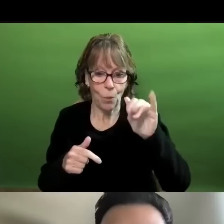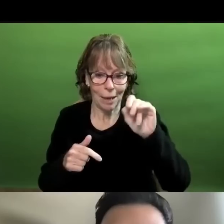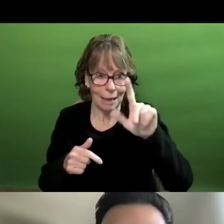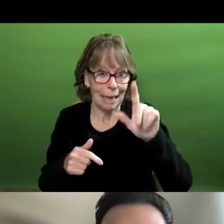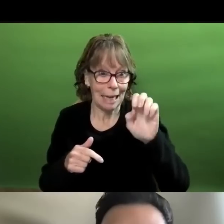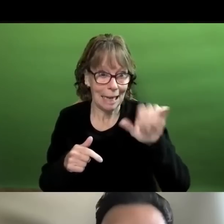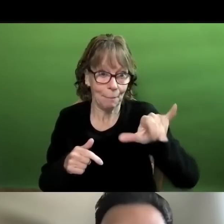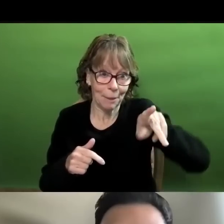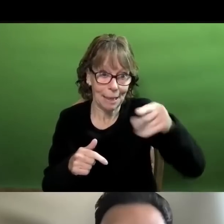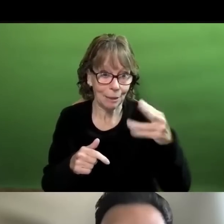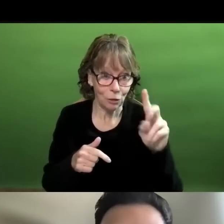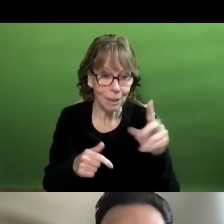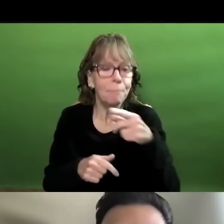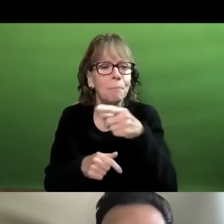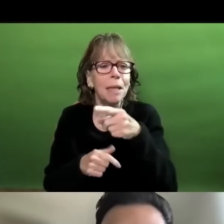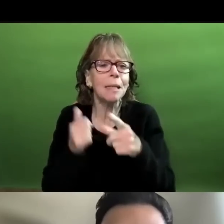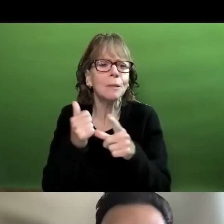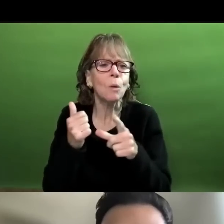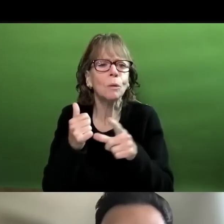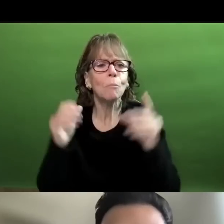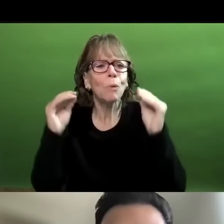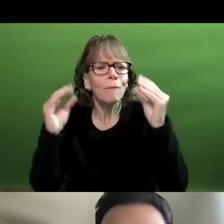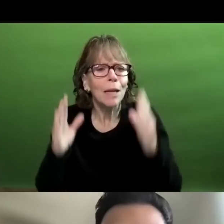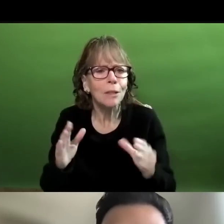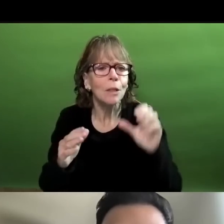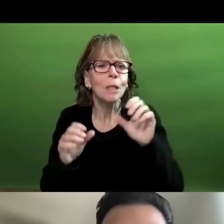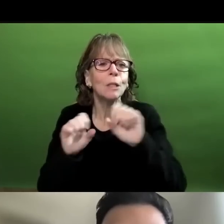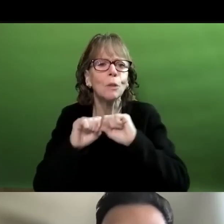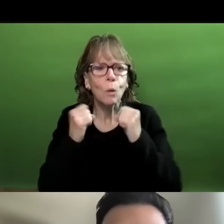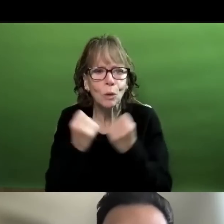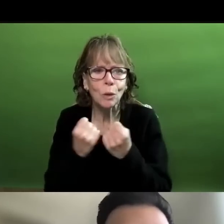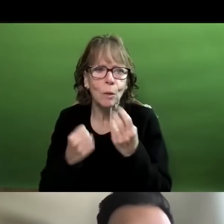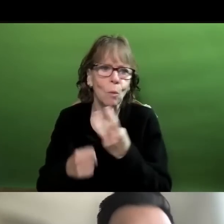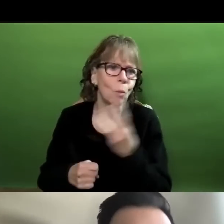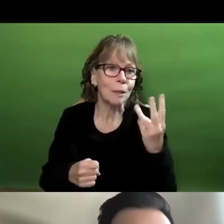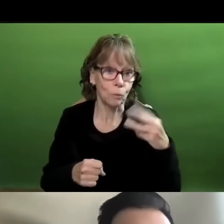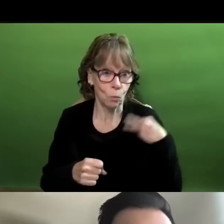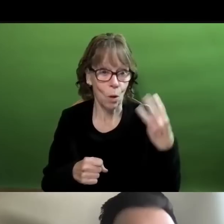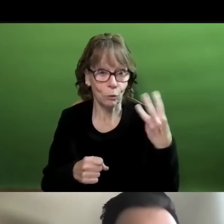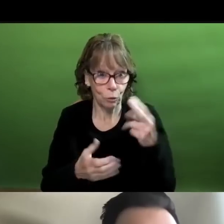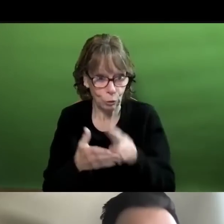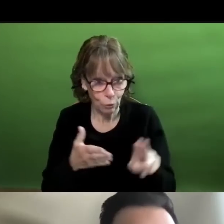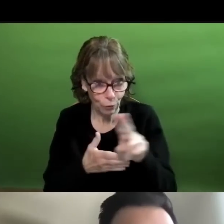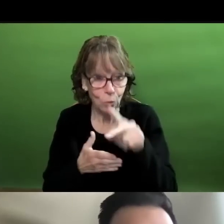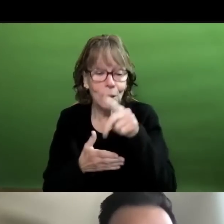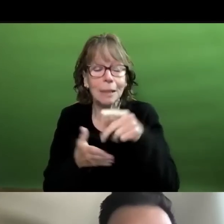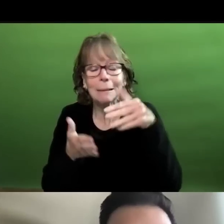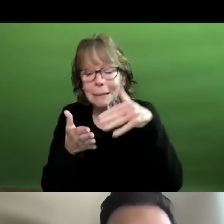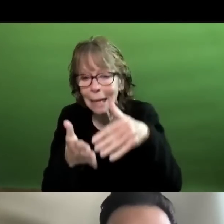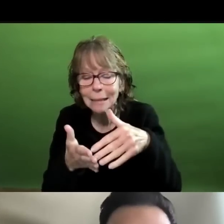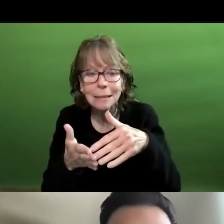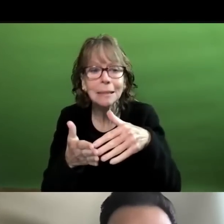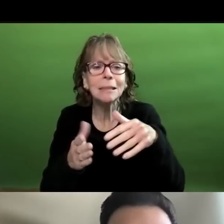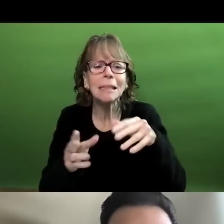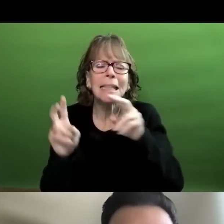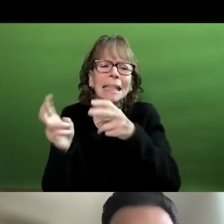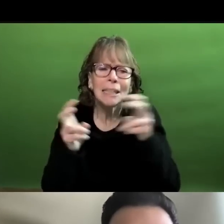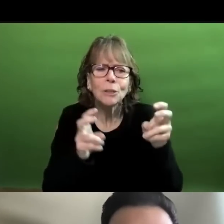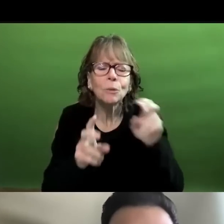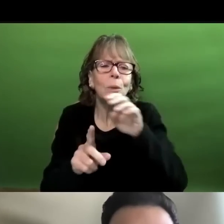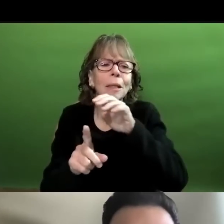Whitley is an associate professor in the Department of Sociology at Western Washington University, where he studies issues concerning the environment,